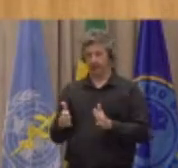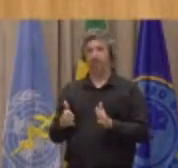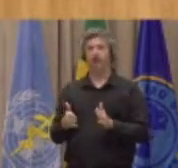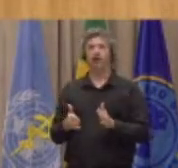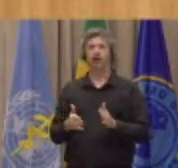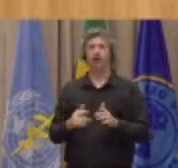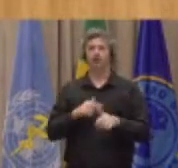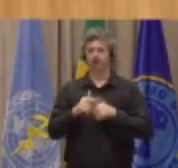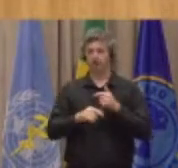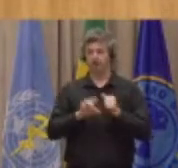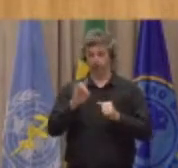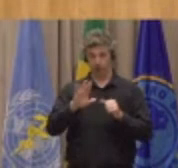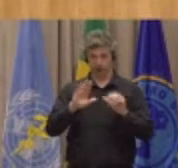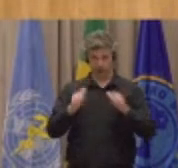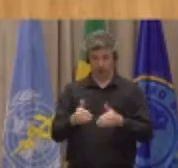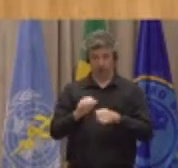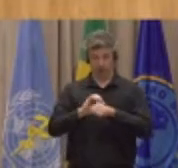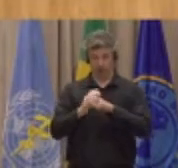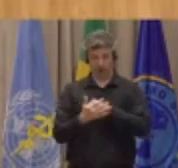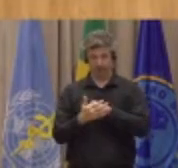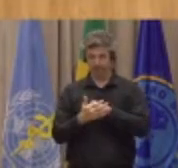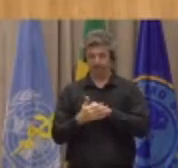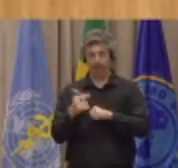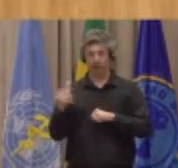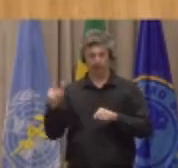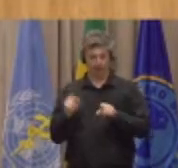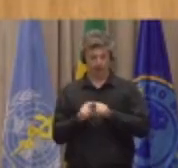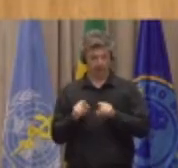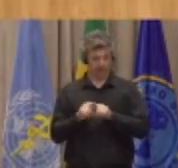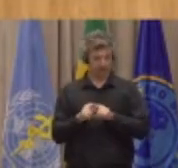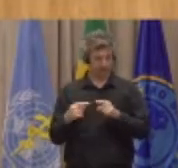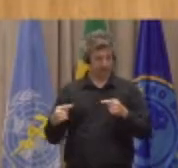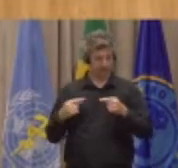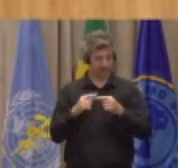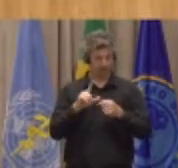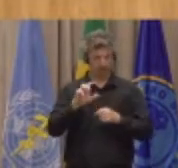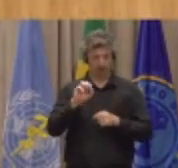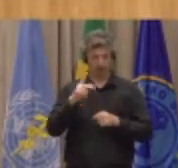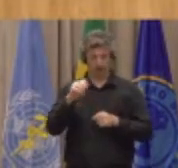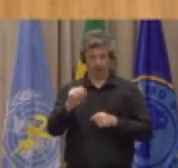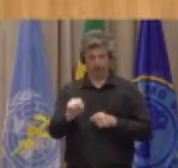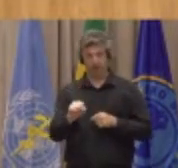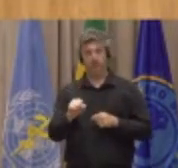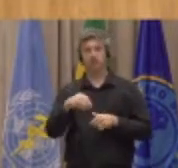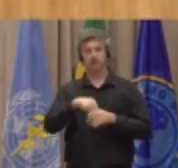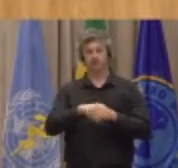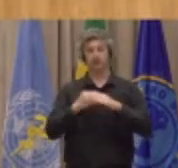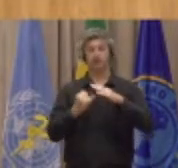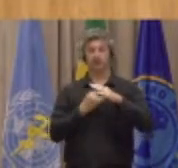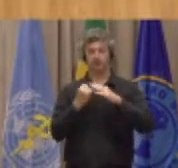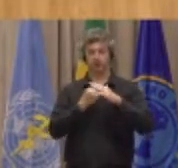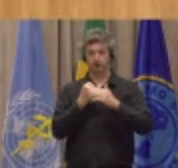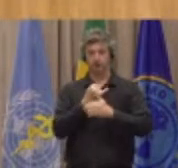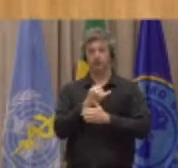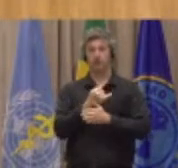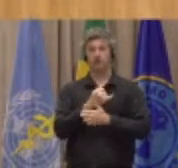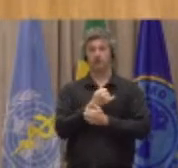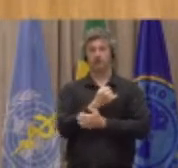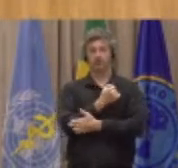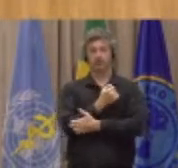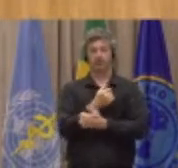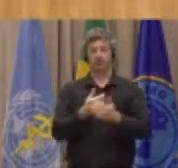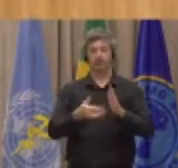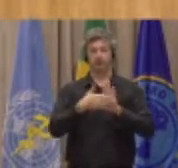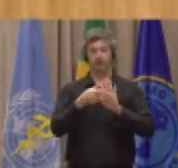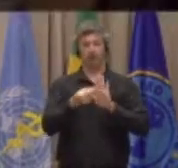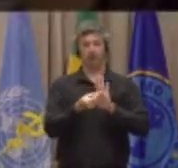beyond the actions of COVID and post-COVID, according to PAHO, in the environment of the institution